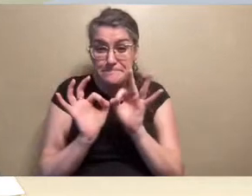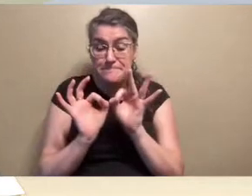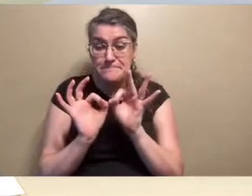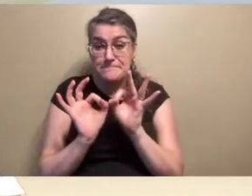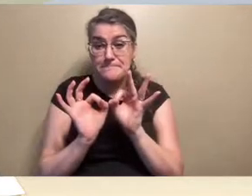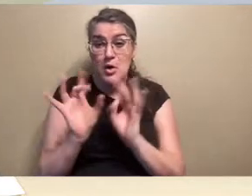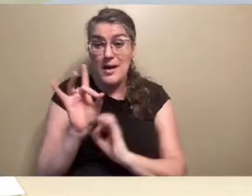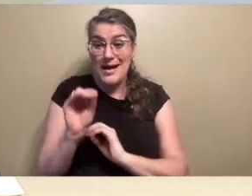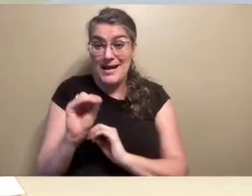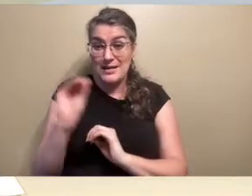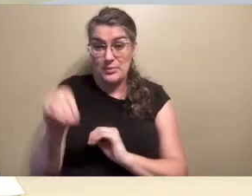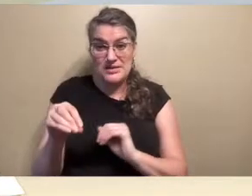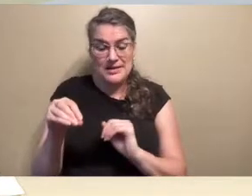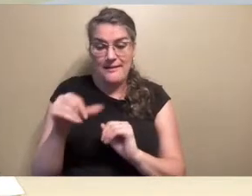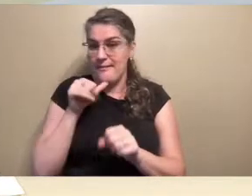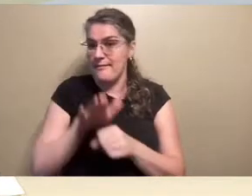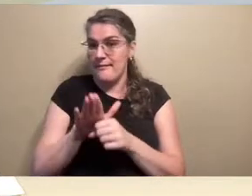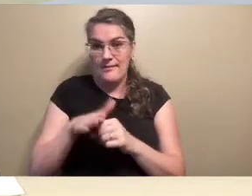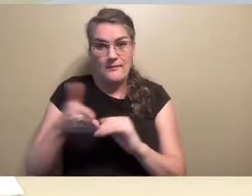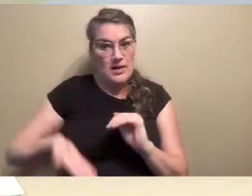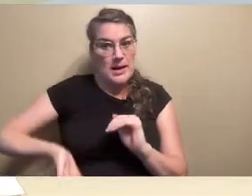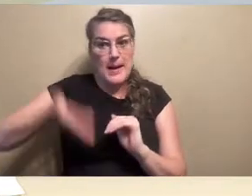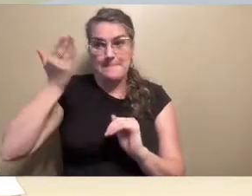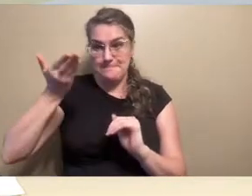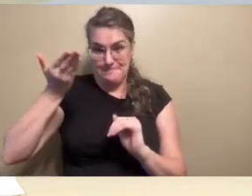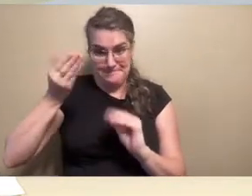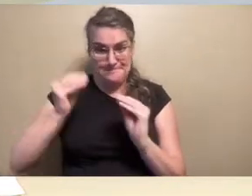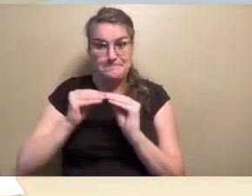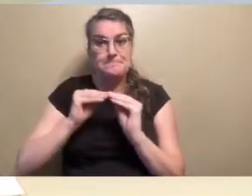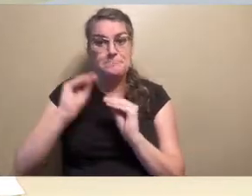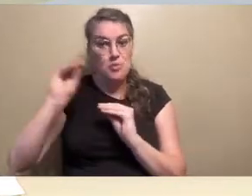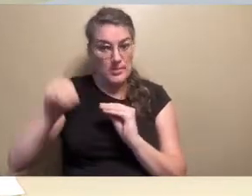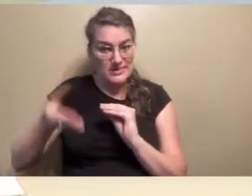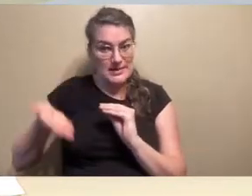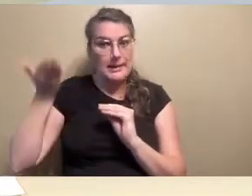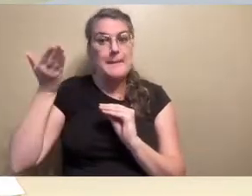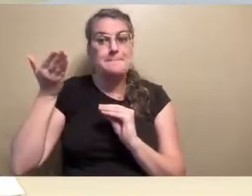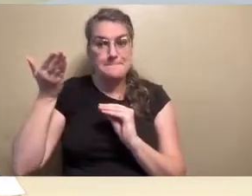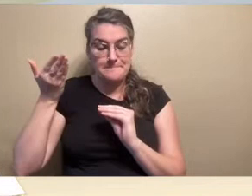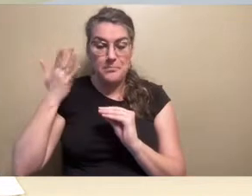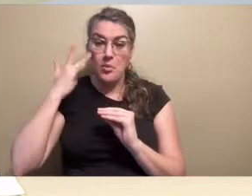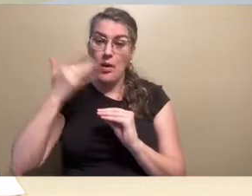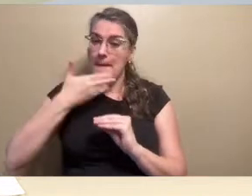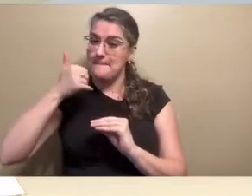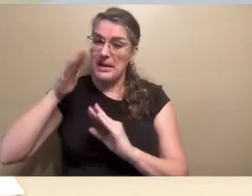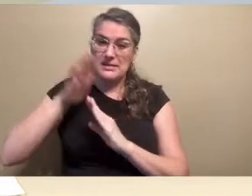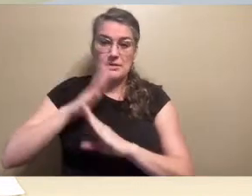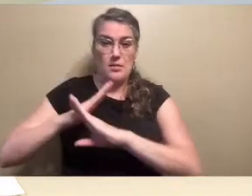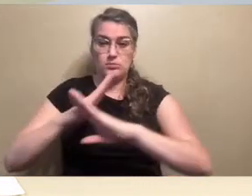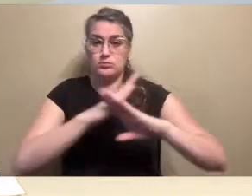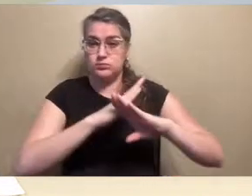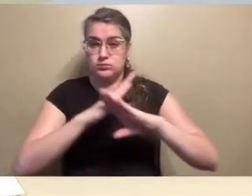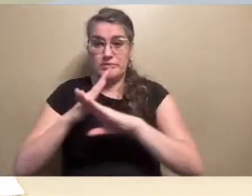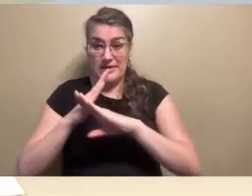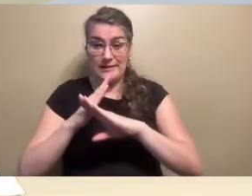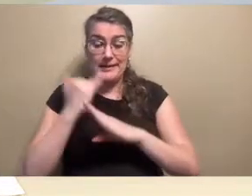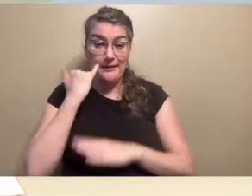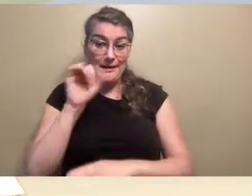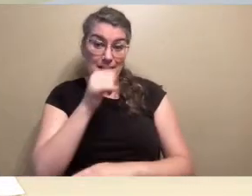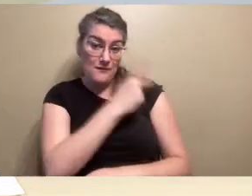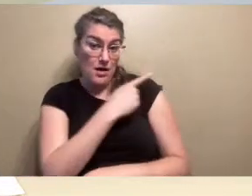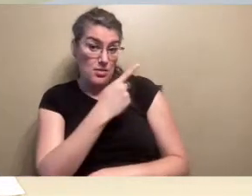fully vaccinated island residents. And I think if any province in this country could achieve it, it's PEI.